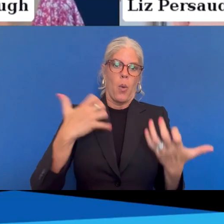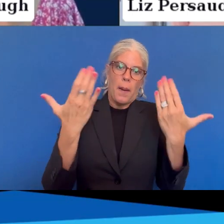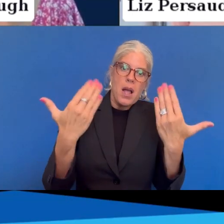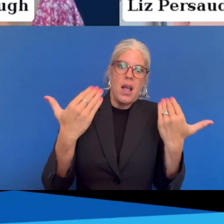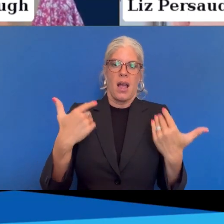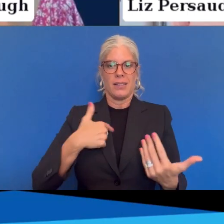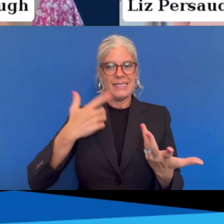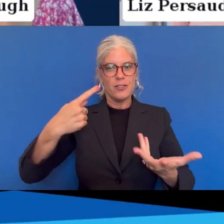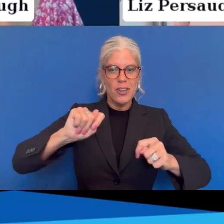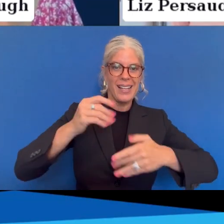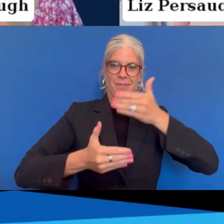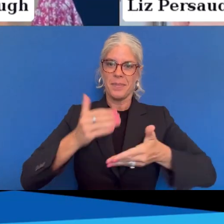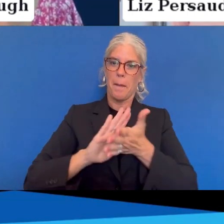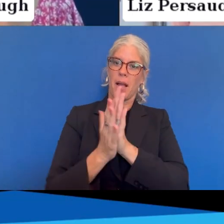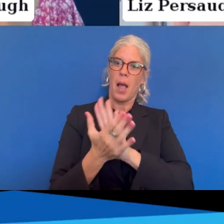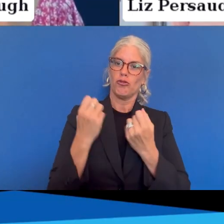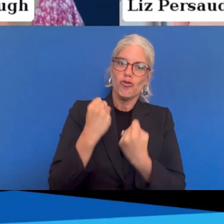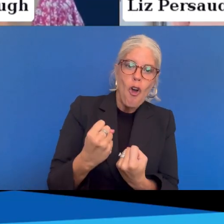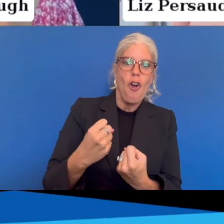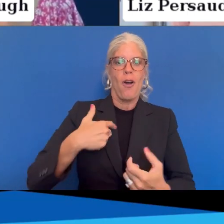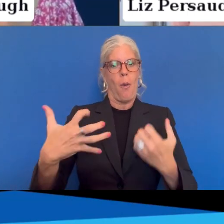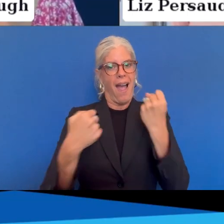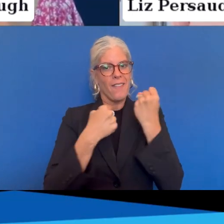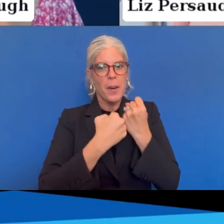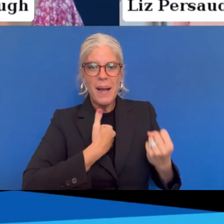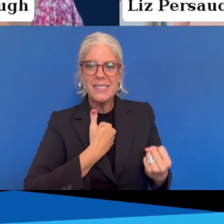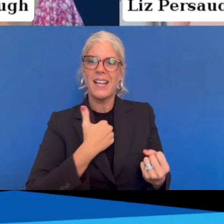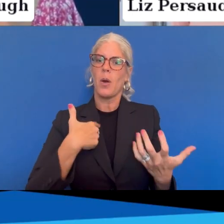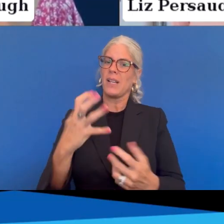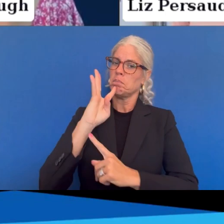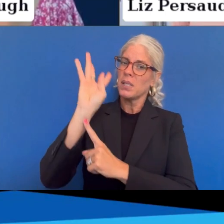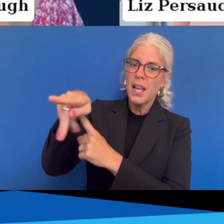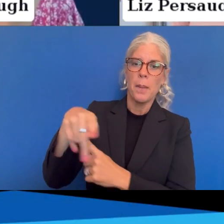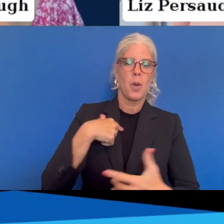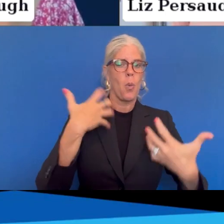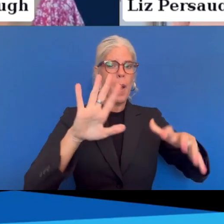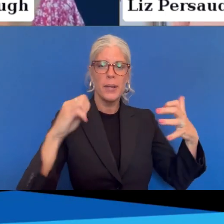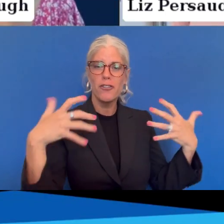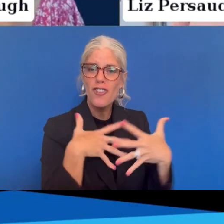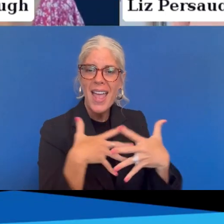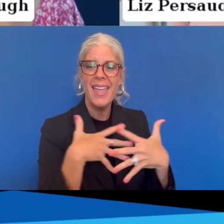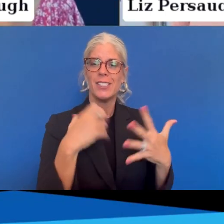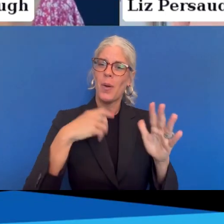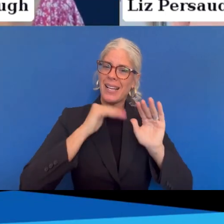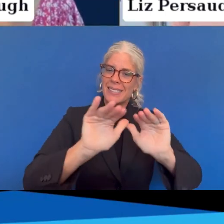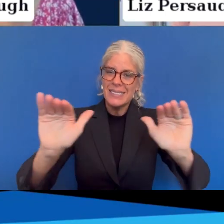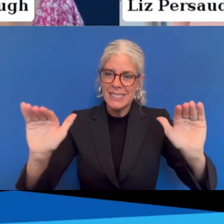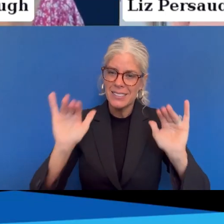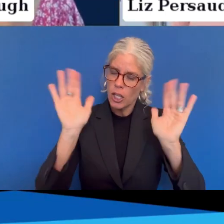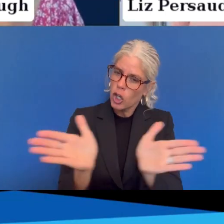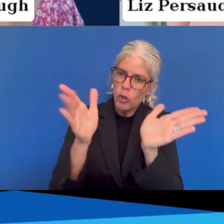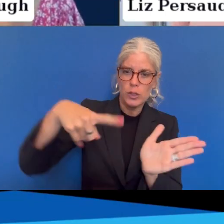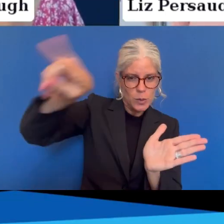And so I just kind of feel like I want to get out there in the world, but I've got to slow down as well too. So I just want to